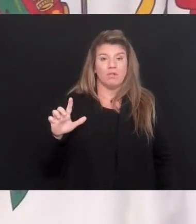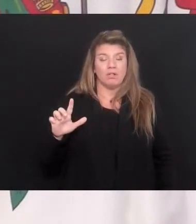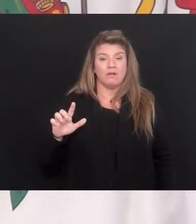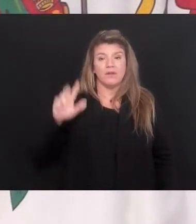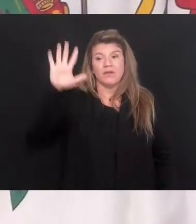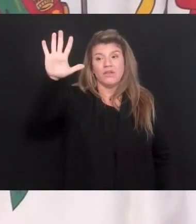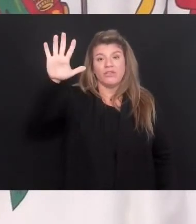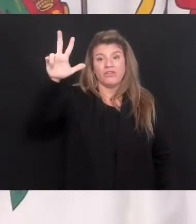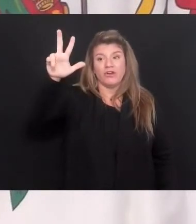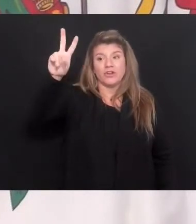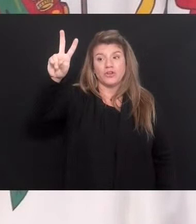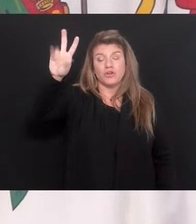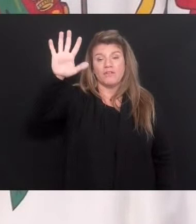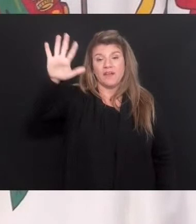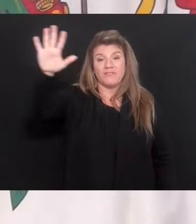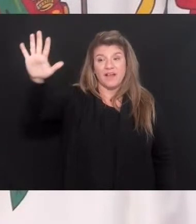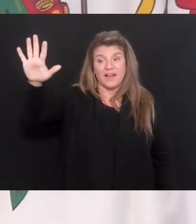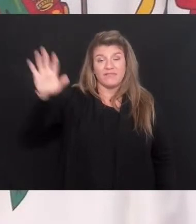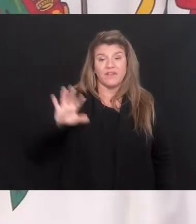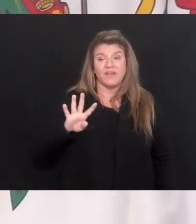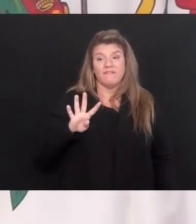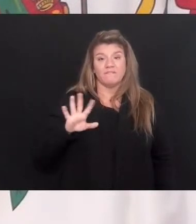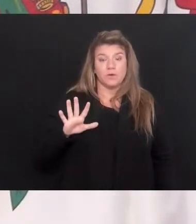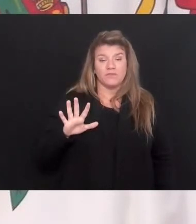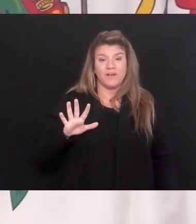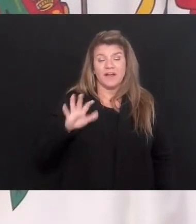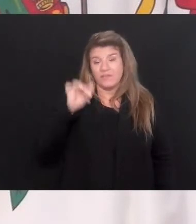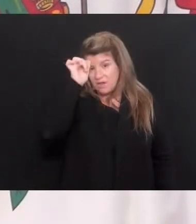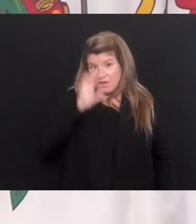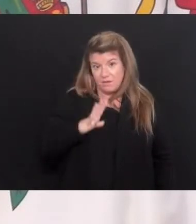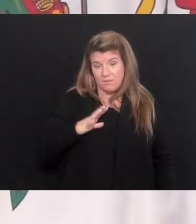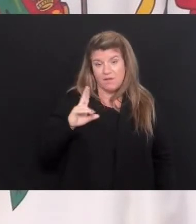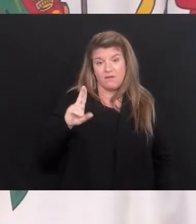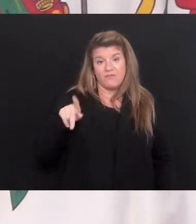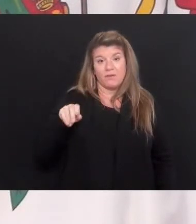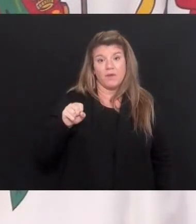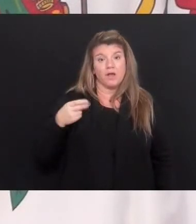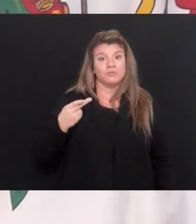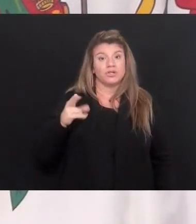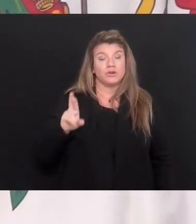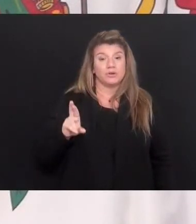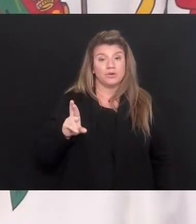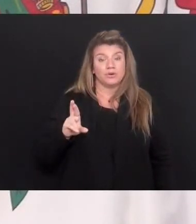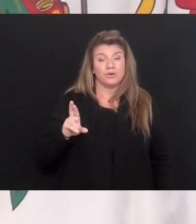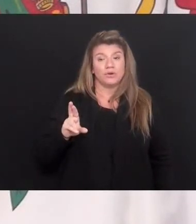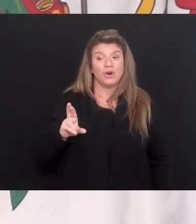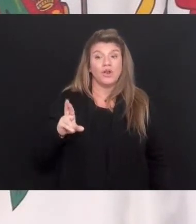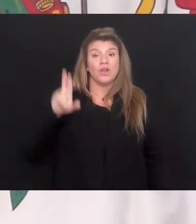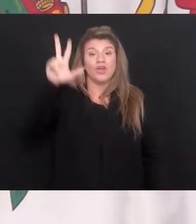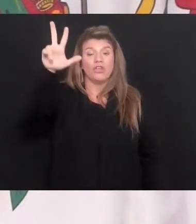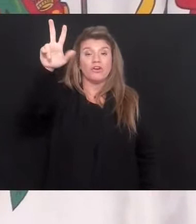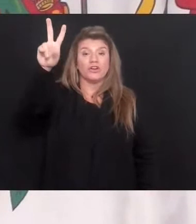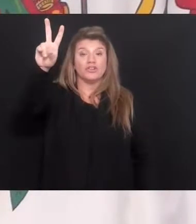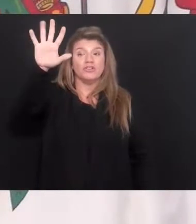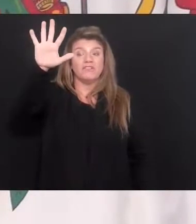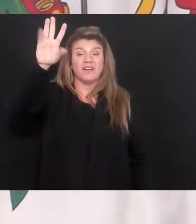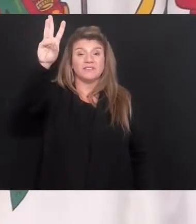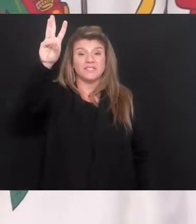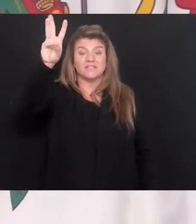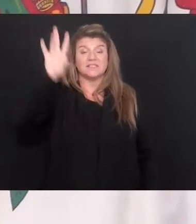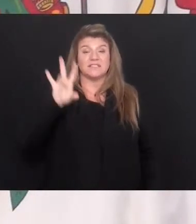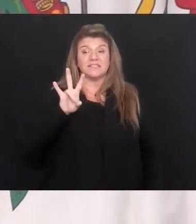The 3,255th death is a 45-year-old male from Upshur County. The 3,256th death